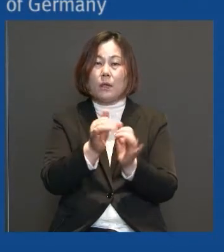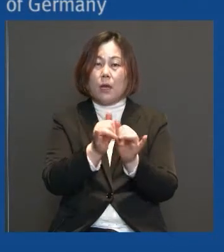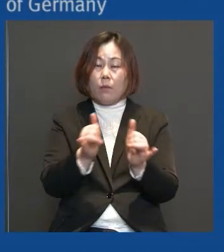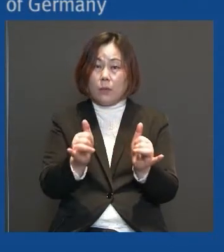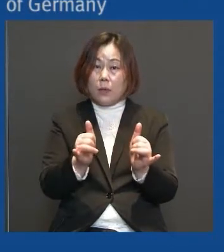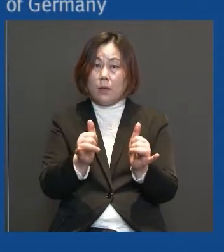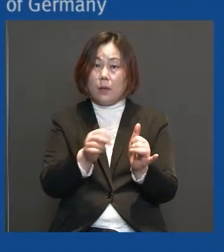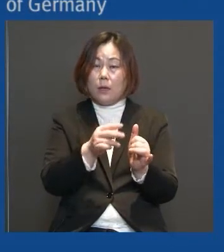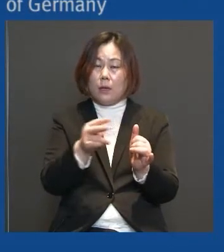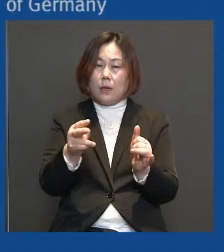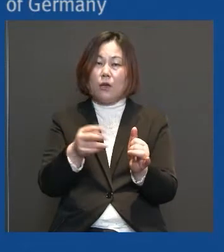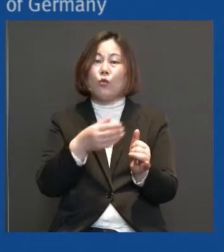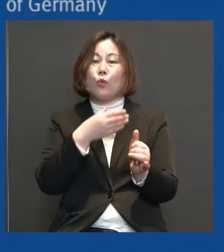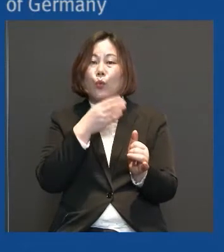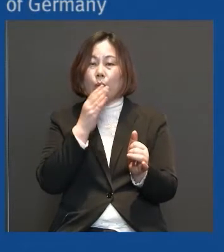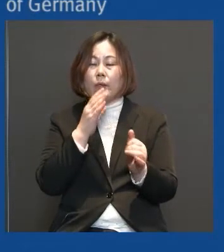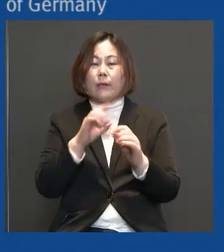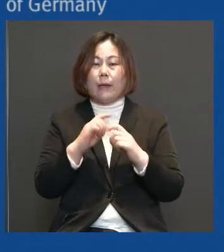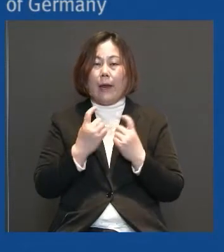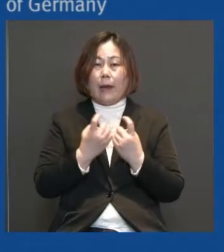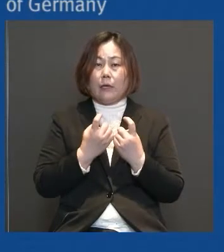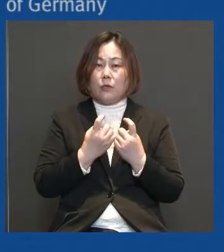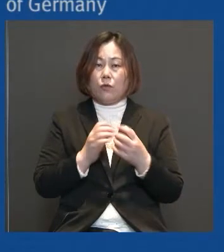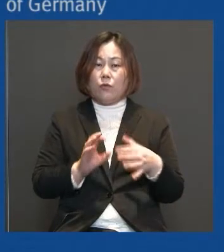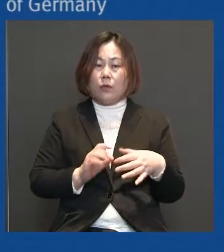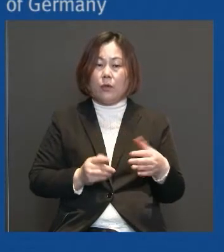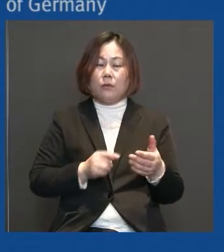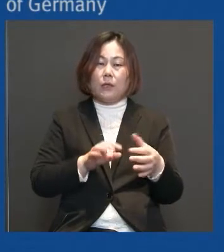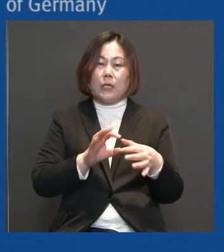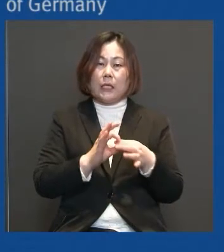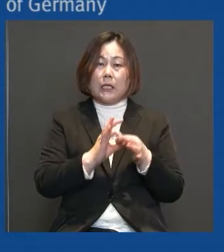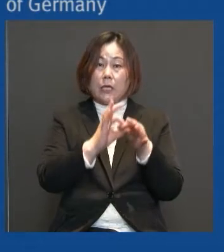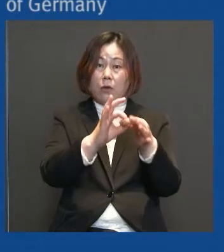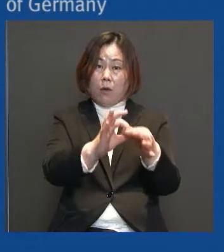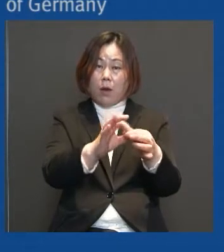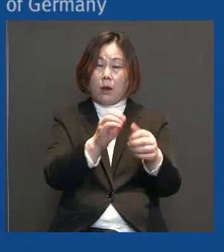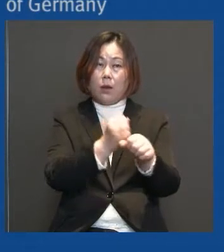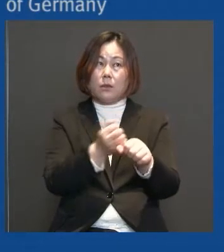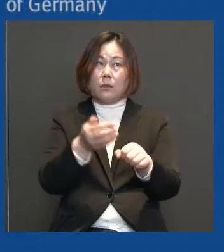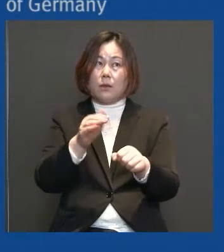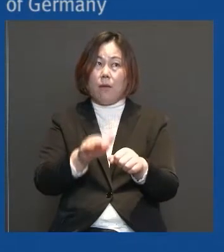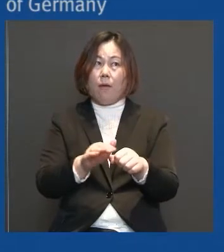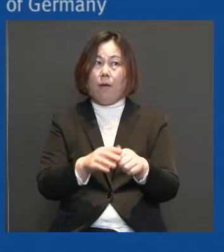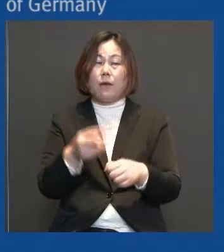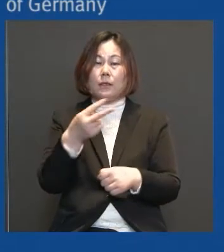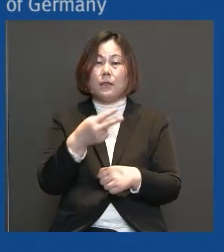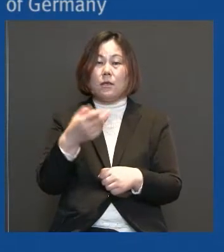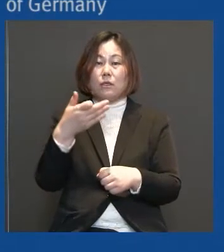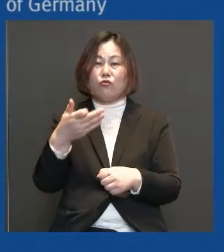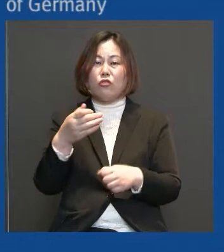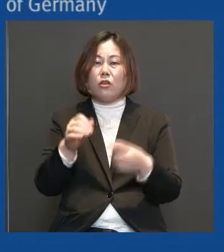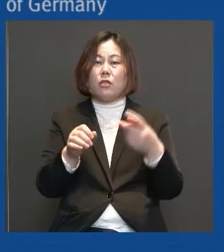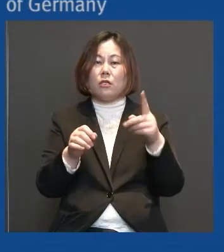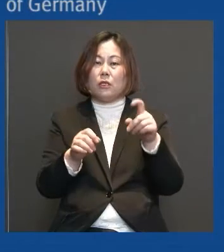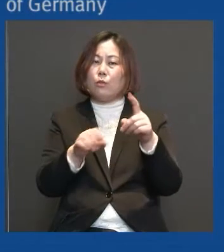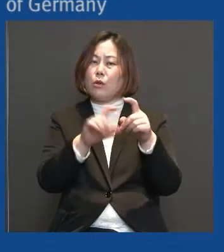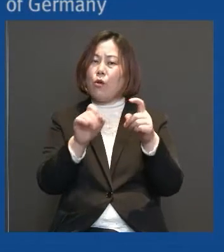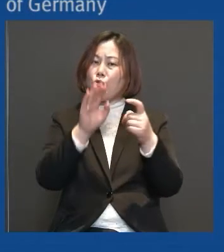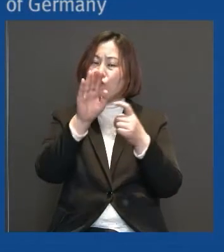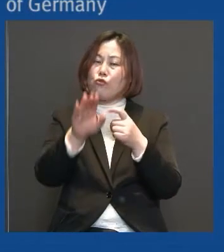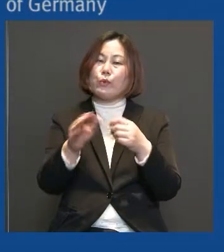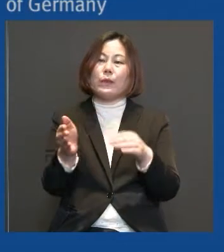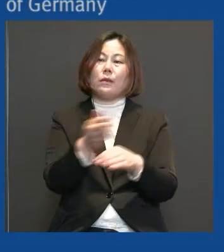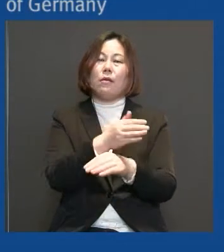older people. So since November 2019, a bus of mobile advisors toured through Germany to